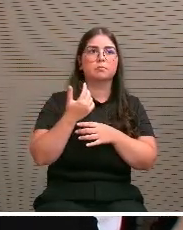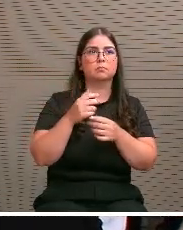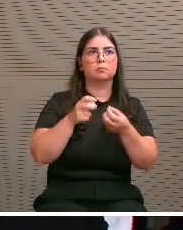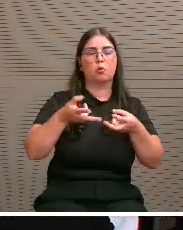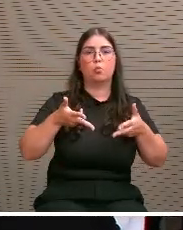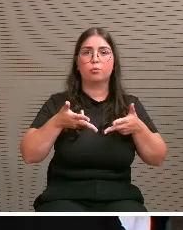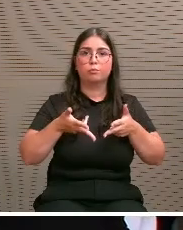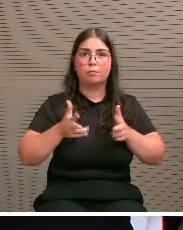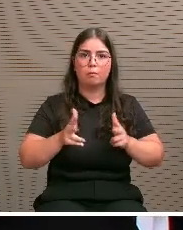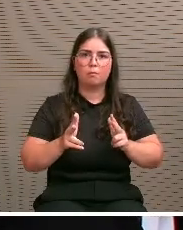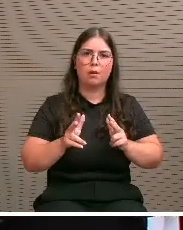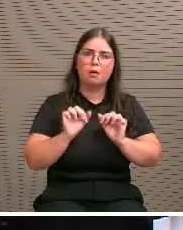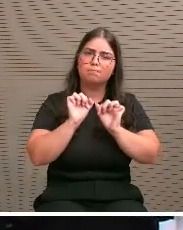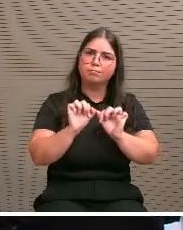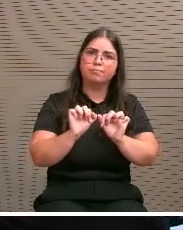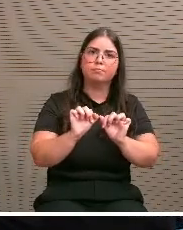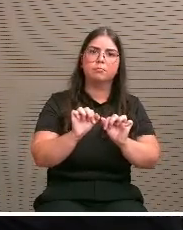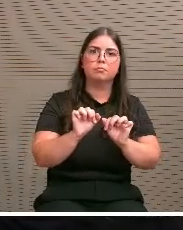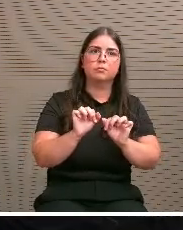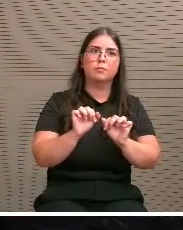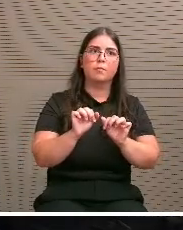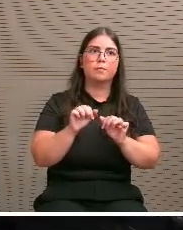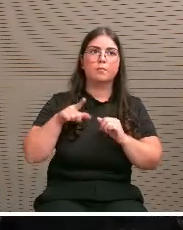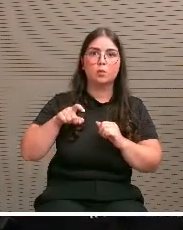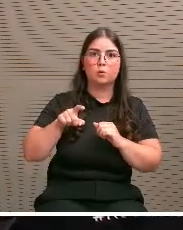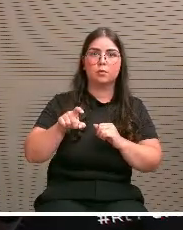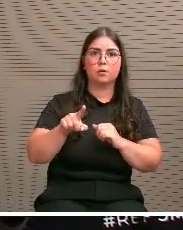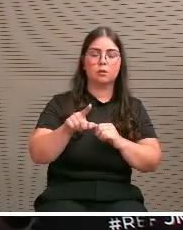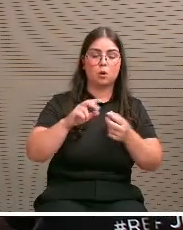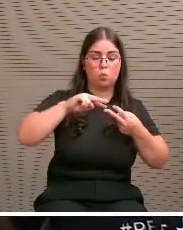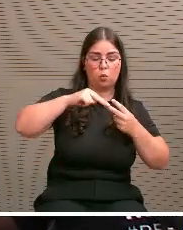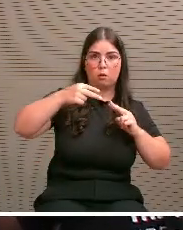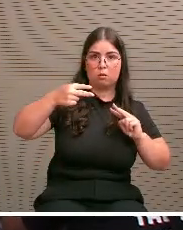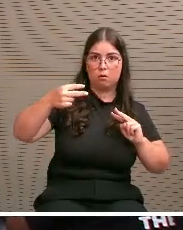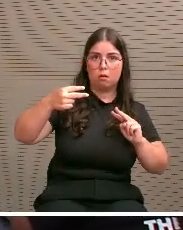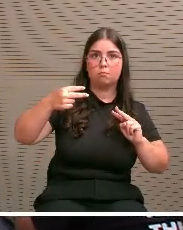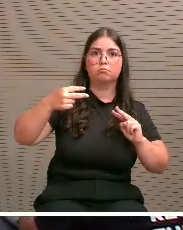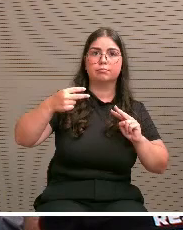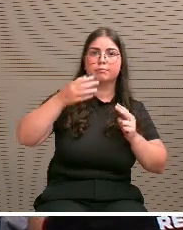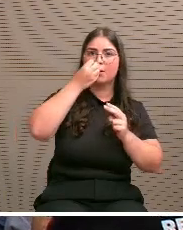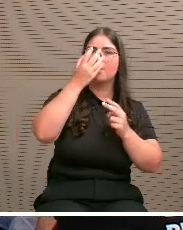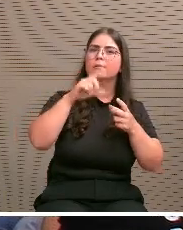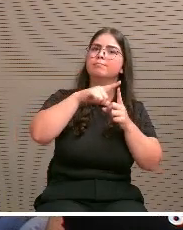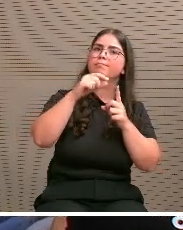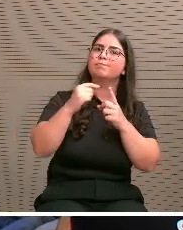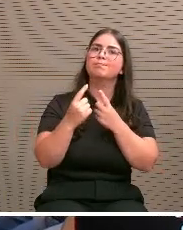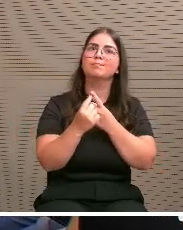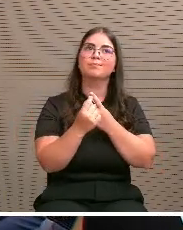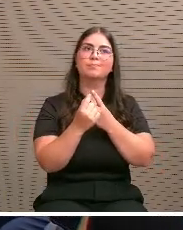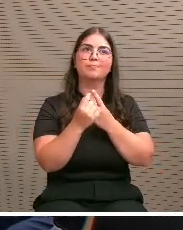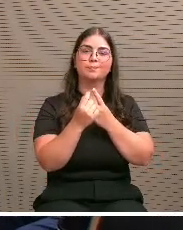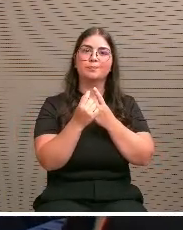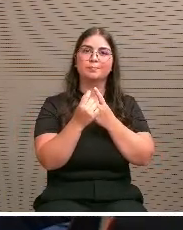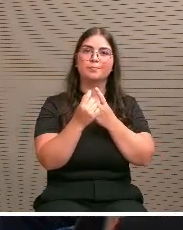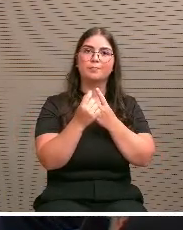cleave a chromosome, the DNA that is in a plant, and we can insert a gene exactly where we want it